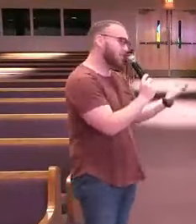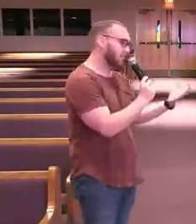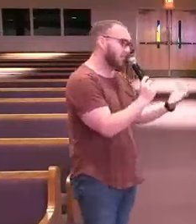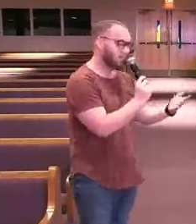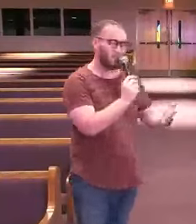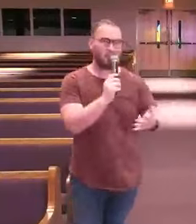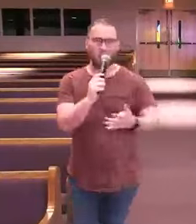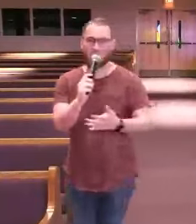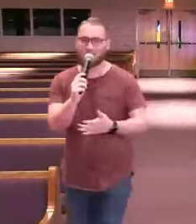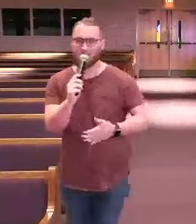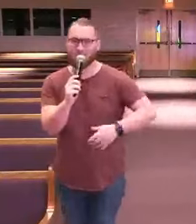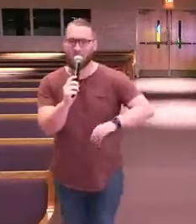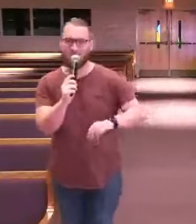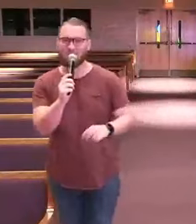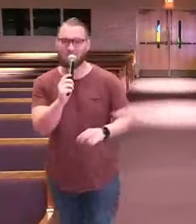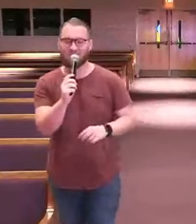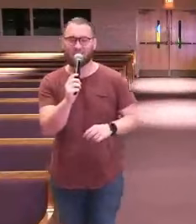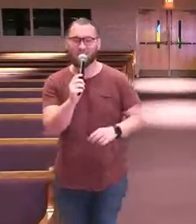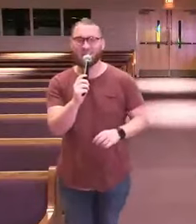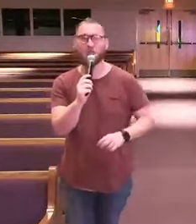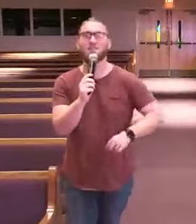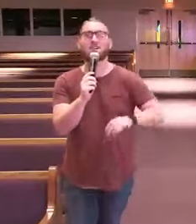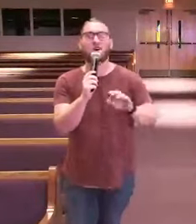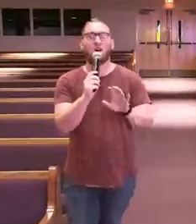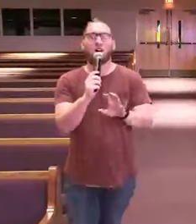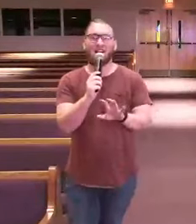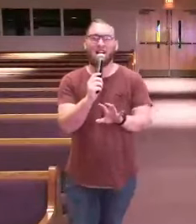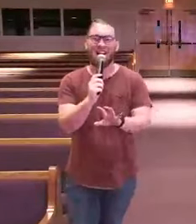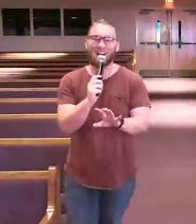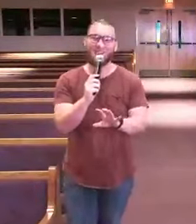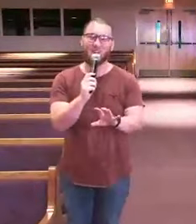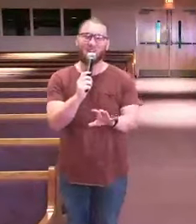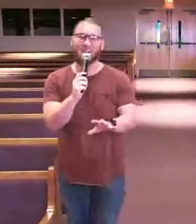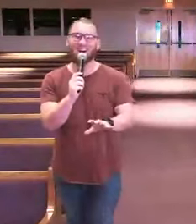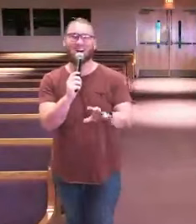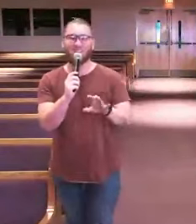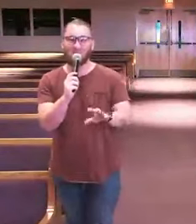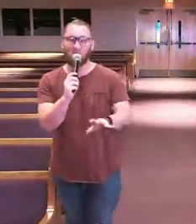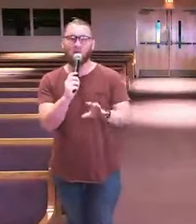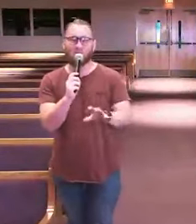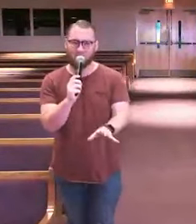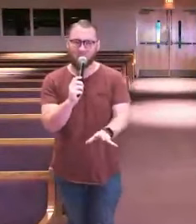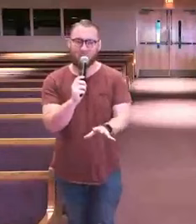when we are in. Getting a little tongue twisted with all these technical terms.